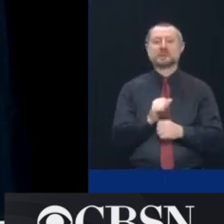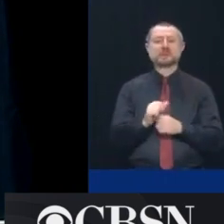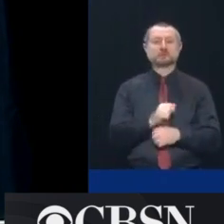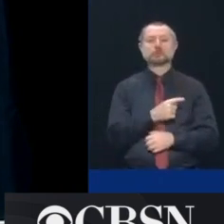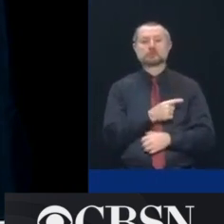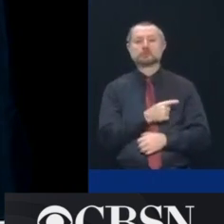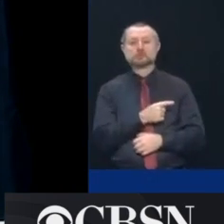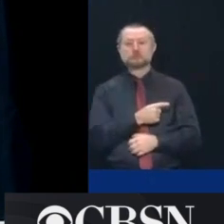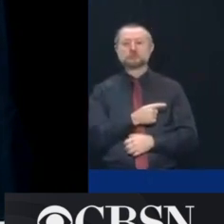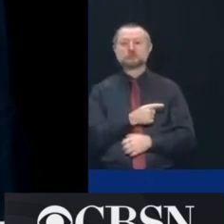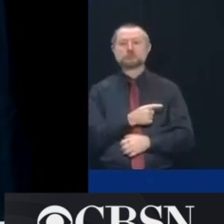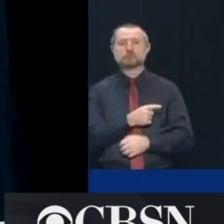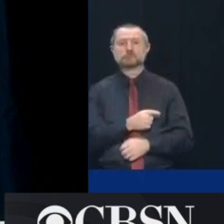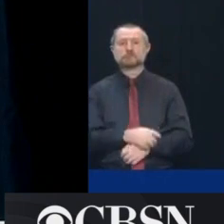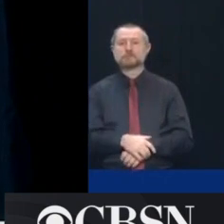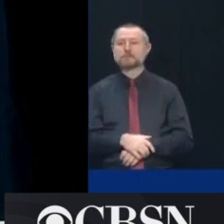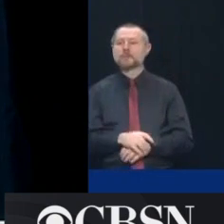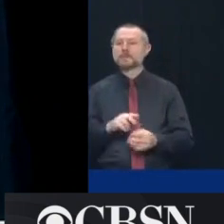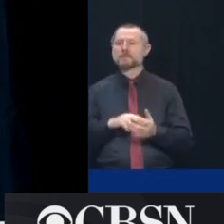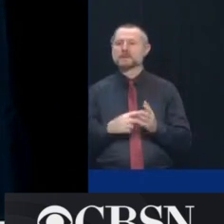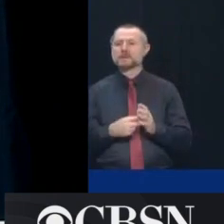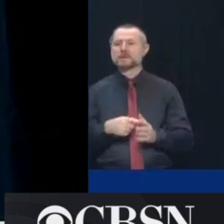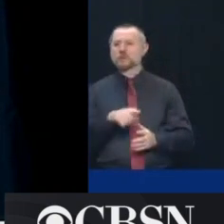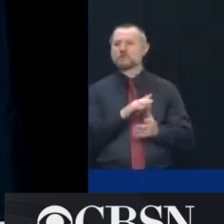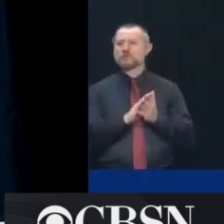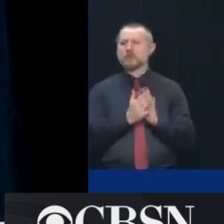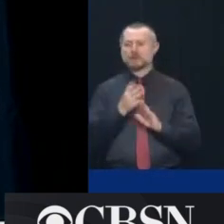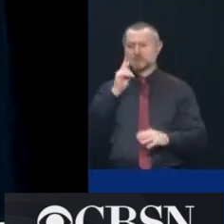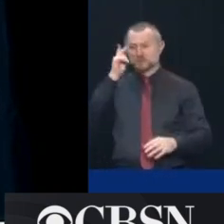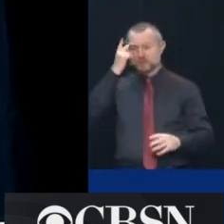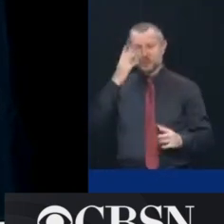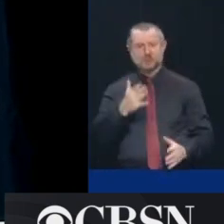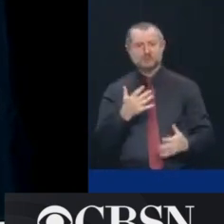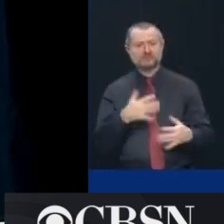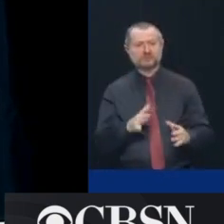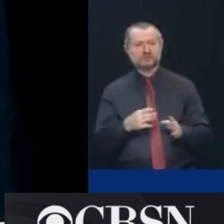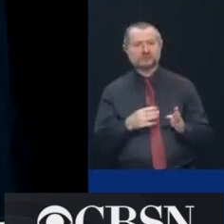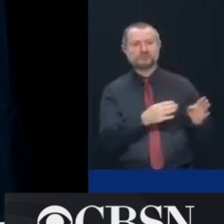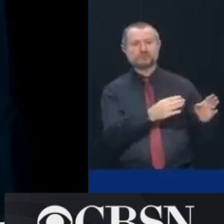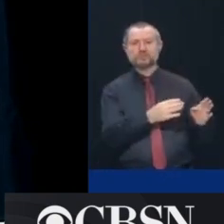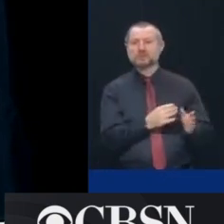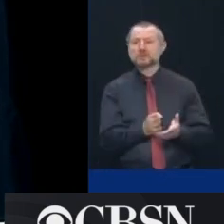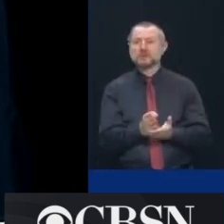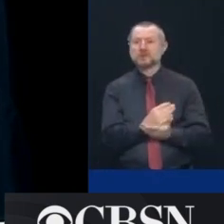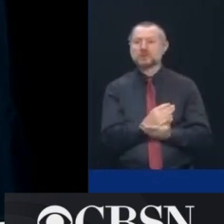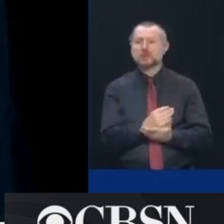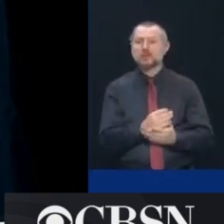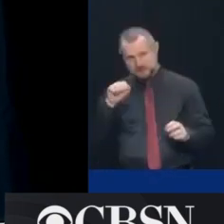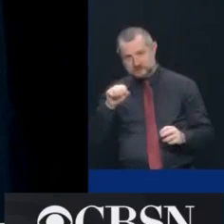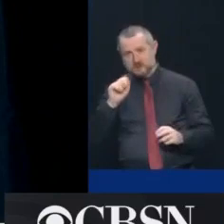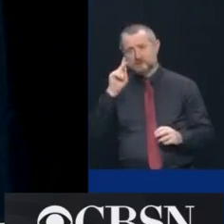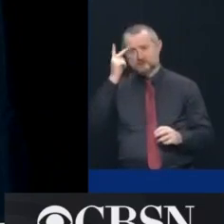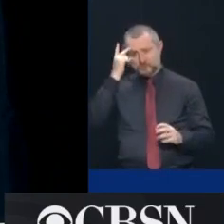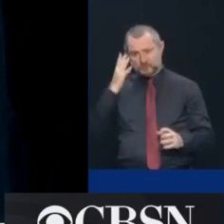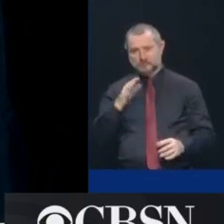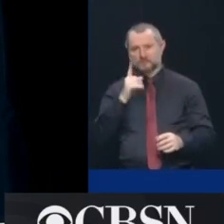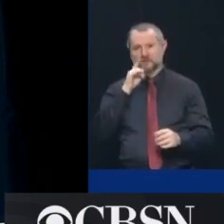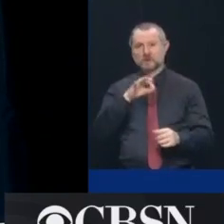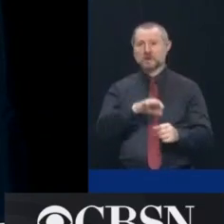You're not a law enforcement officer. Then you're a politician. And by the way, sheriffs are politicians. They run for office.